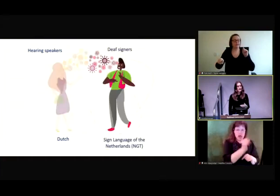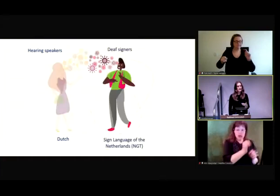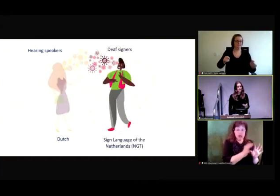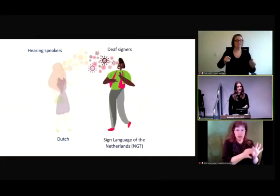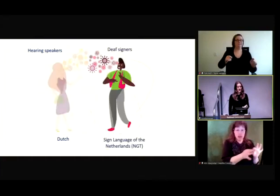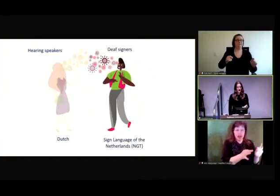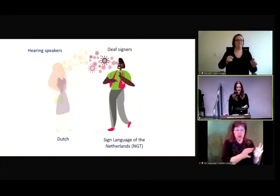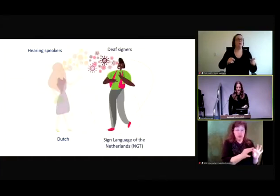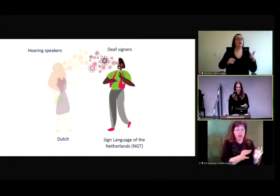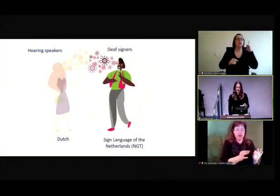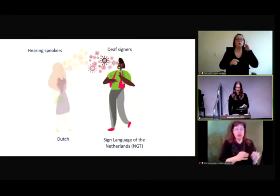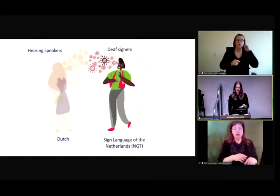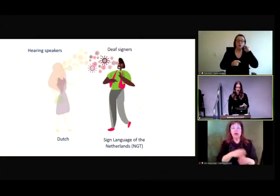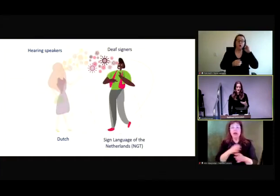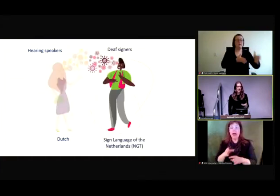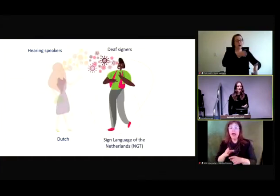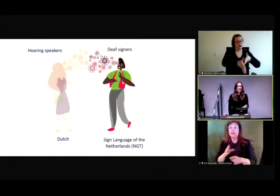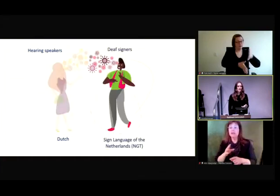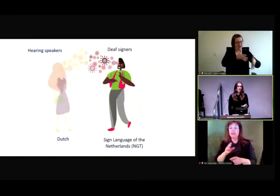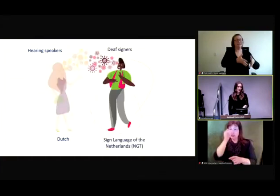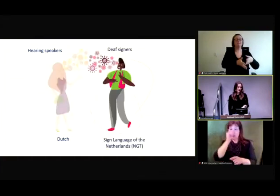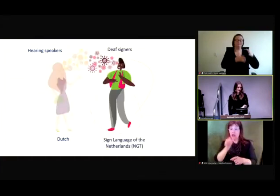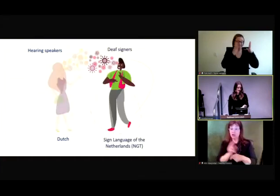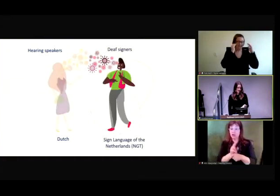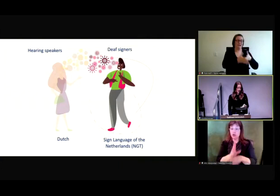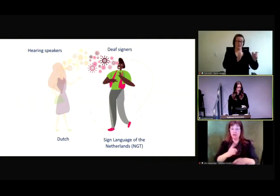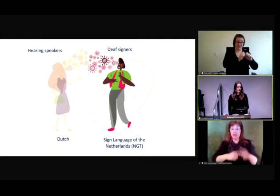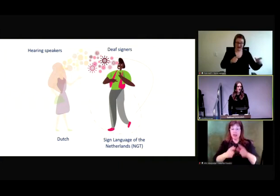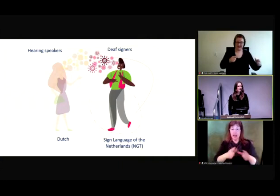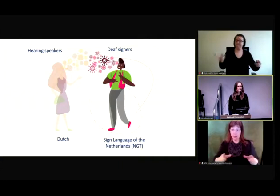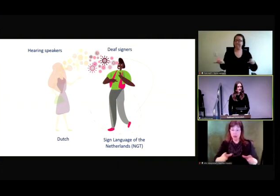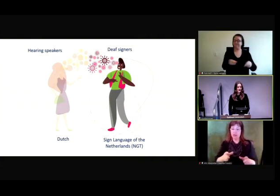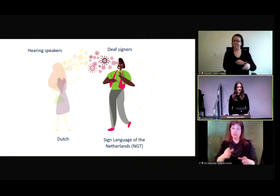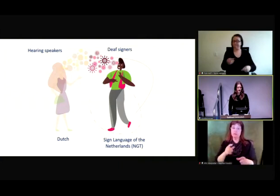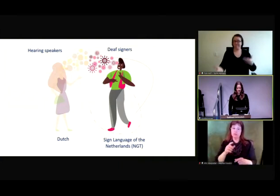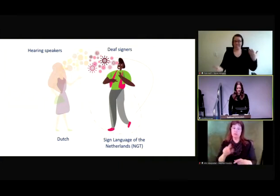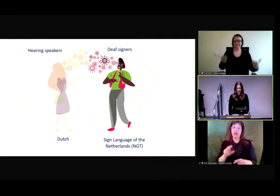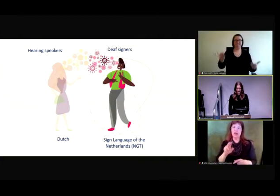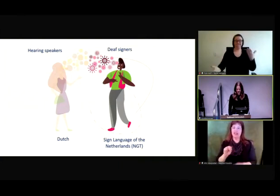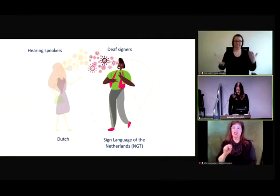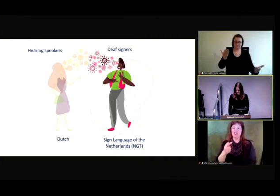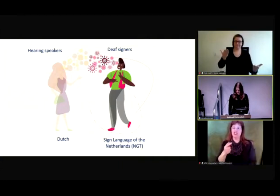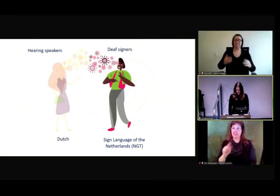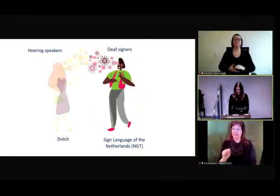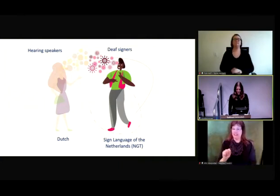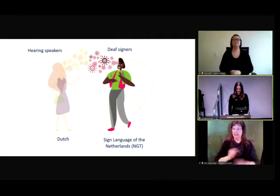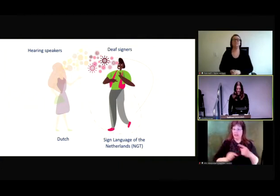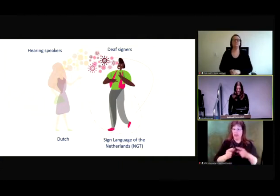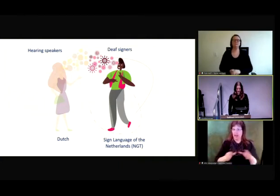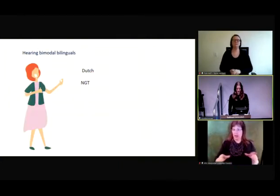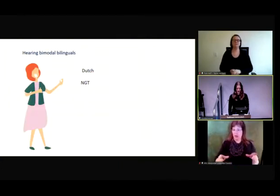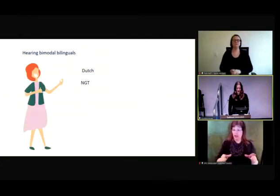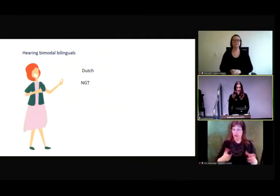and deaf users of a sign language, in particular Sign Language of the Netherlands, in short NGT.